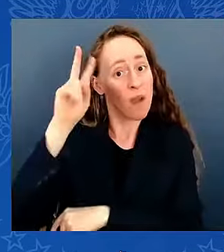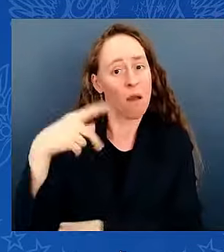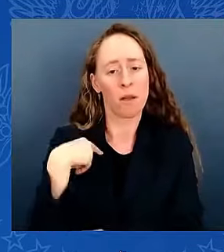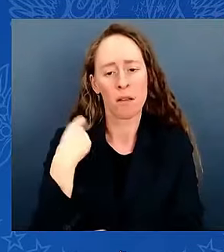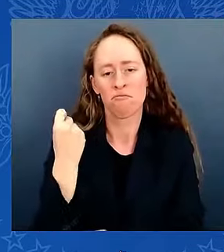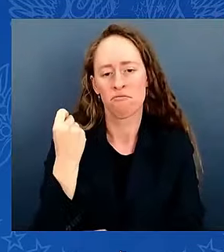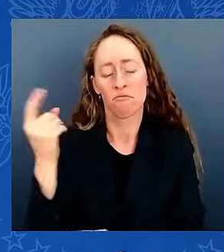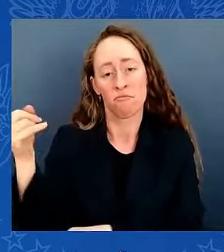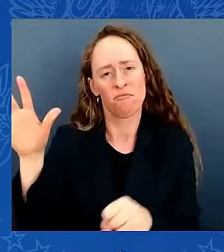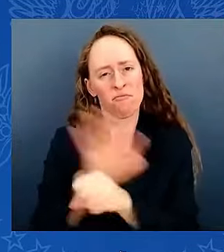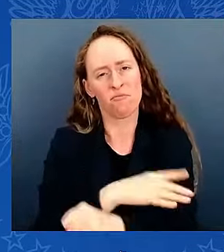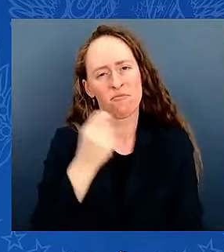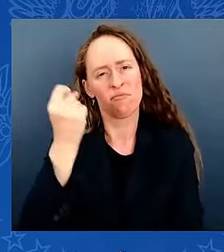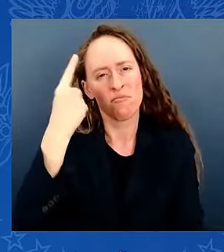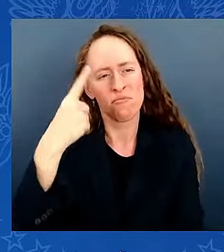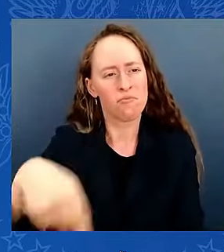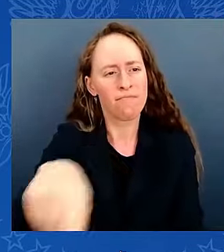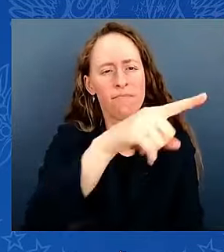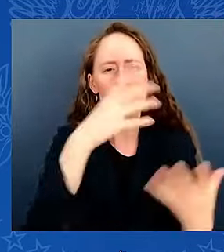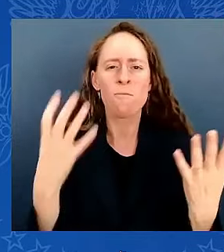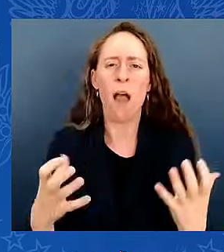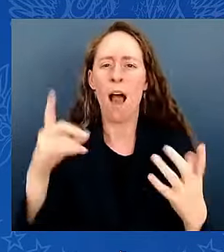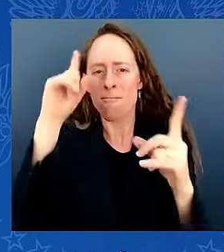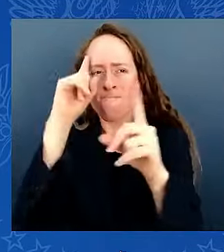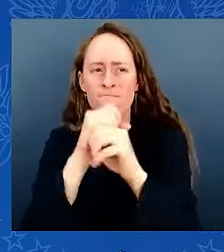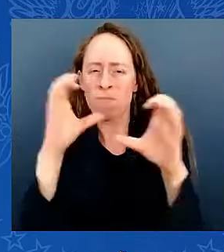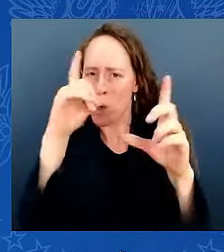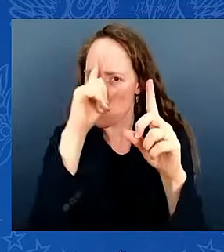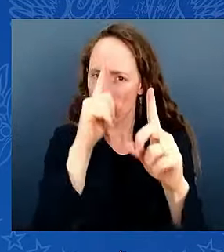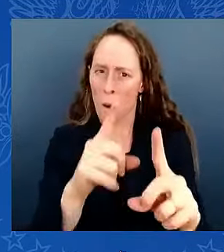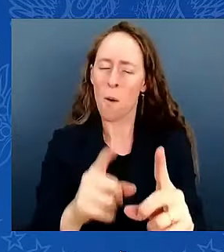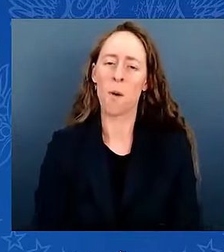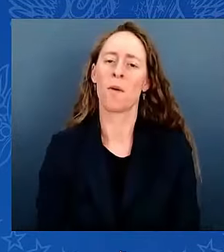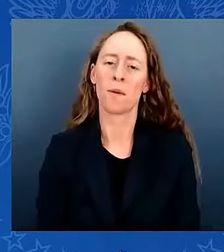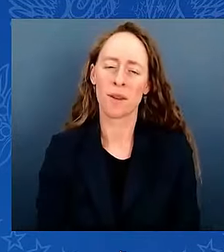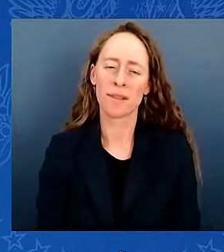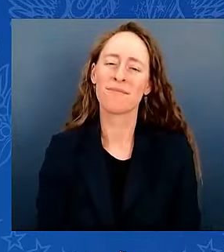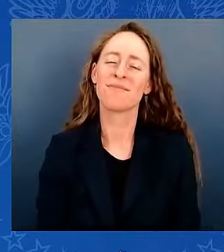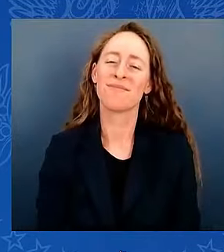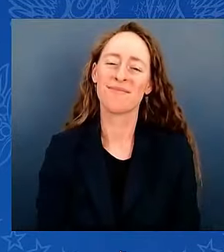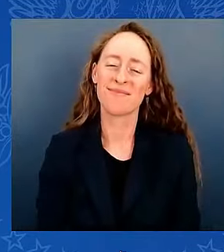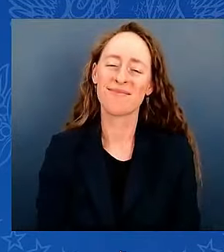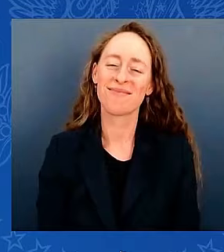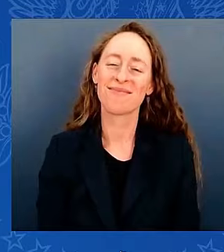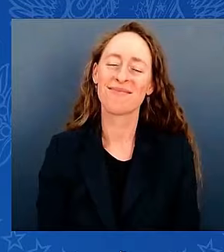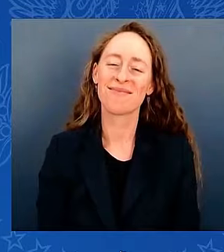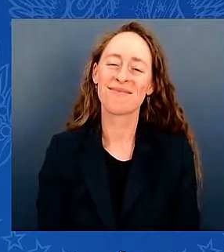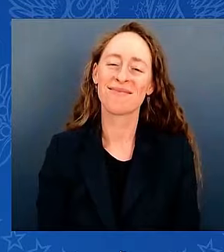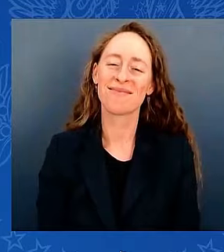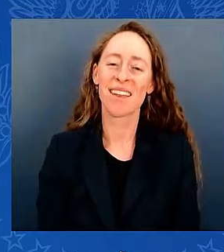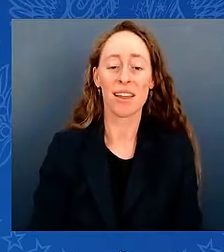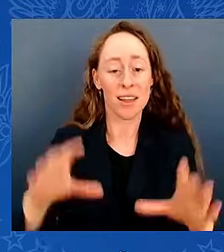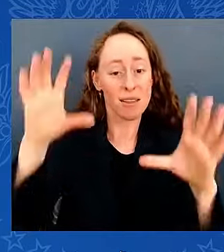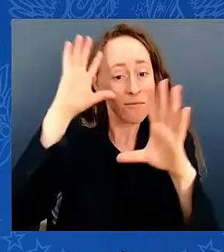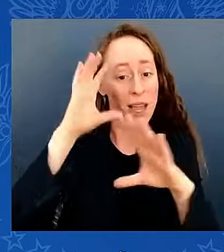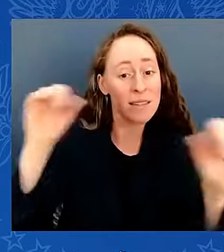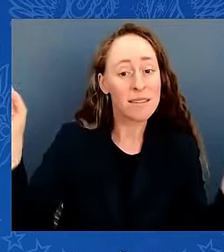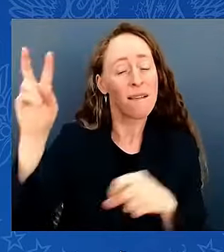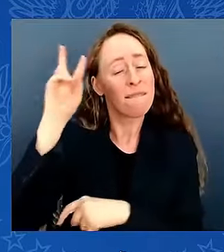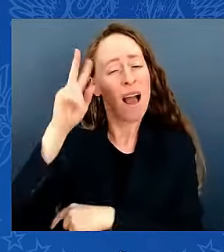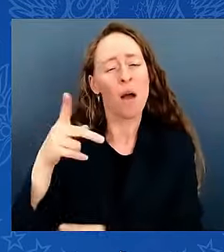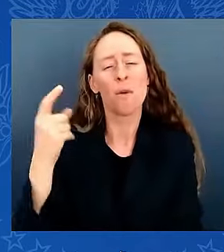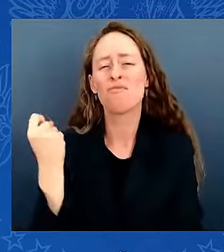understand stakes for it. We have a president and a vice president who understand that when Black